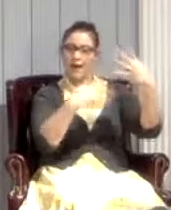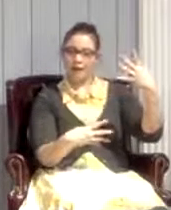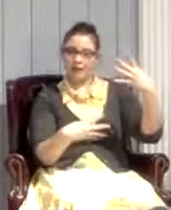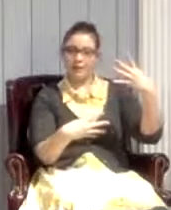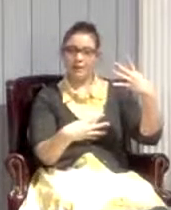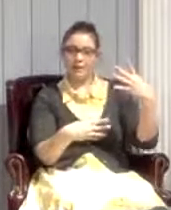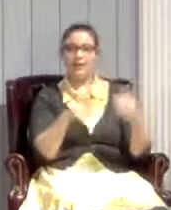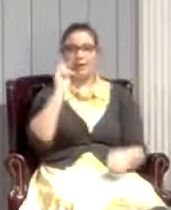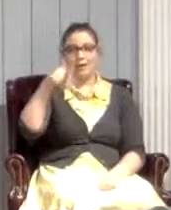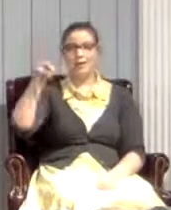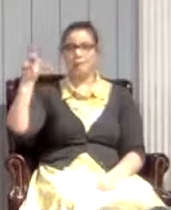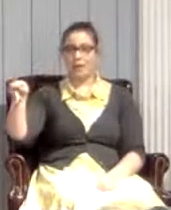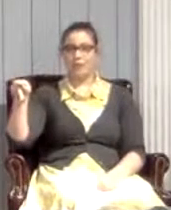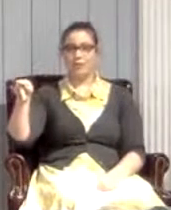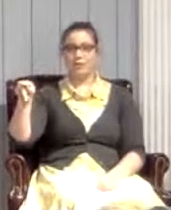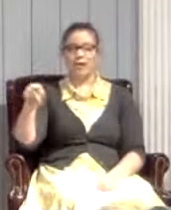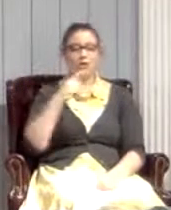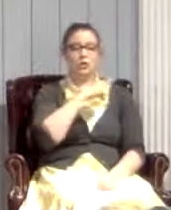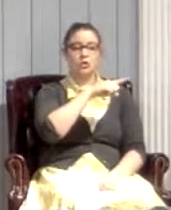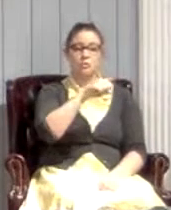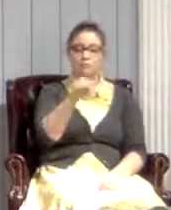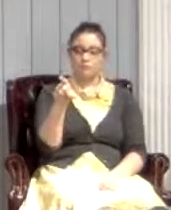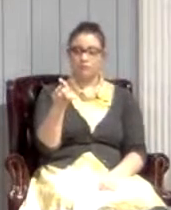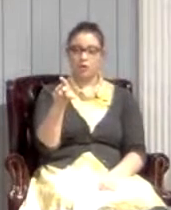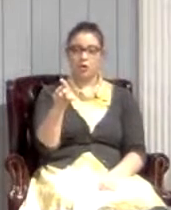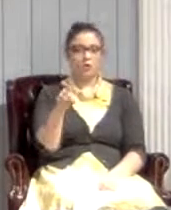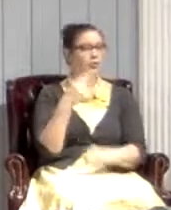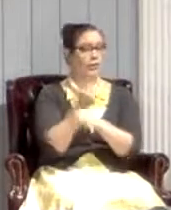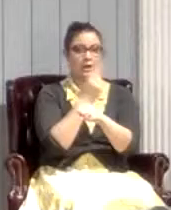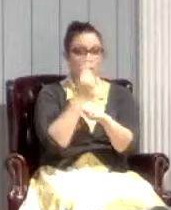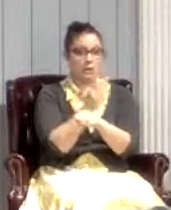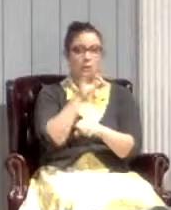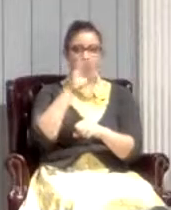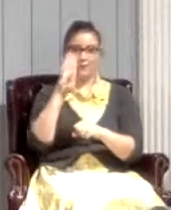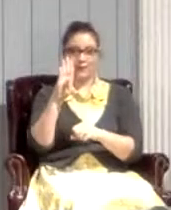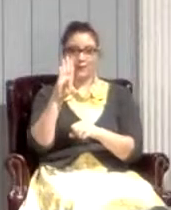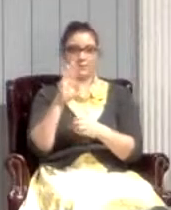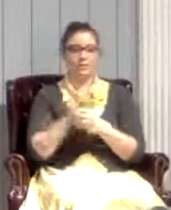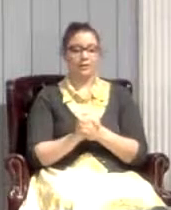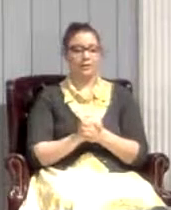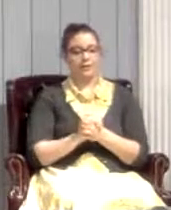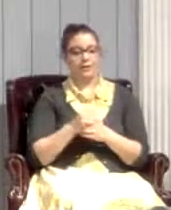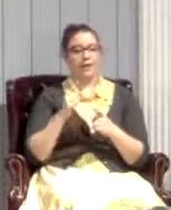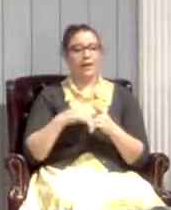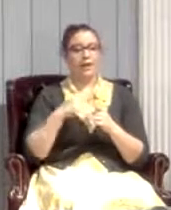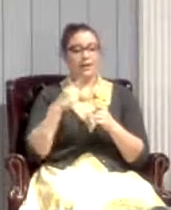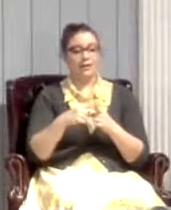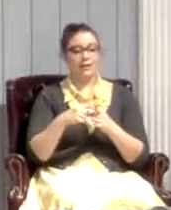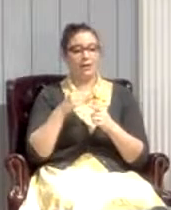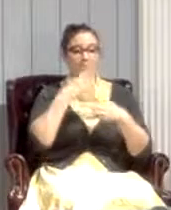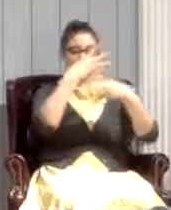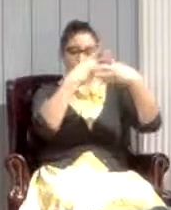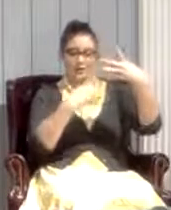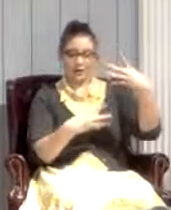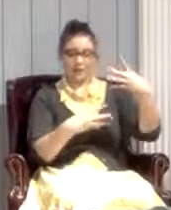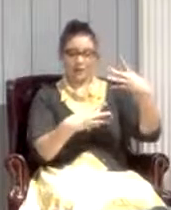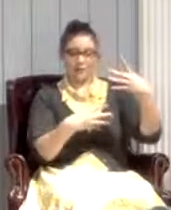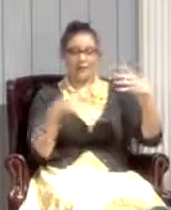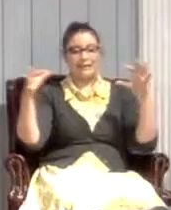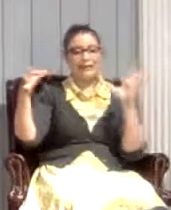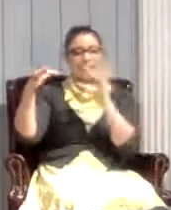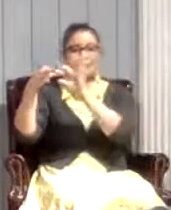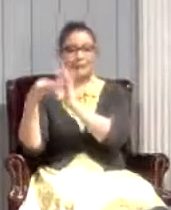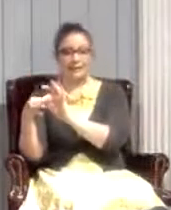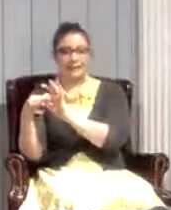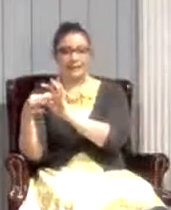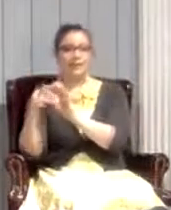those that don't use Facebook. And then I put the outline and the link to the PowerPoint